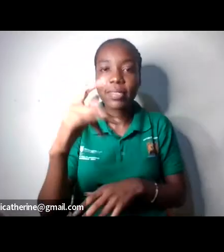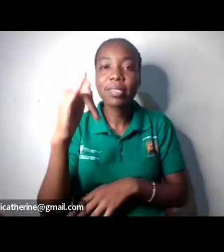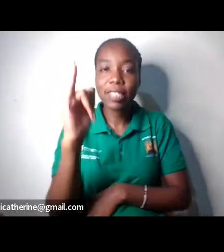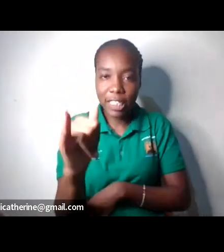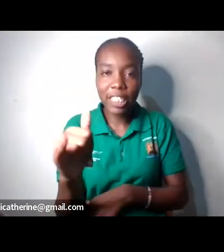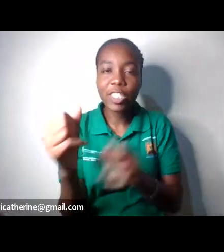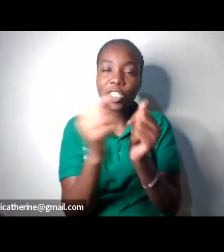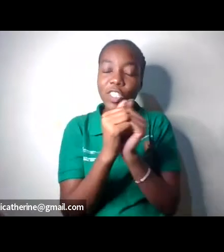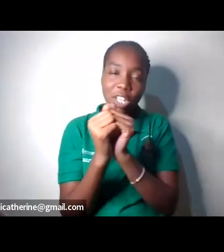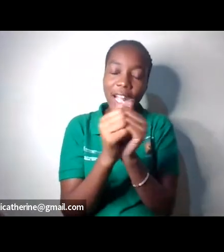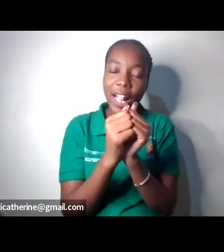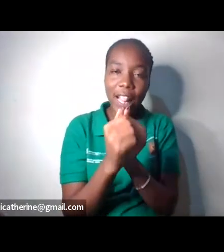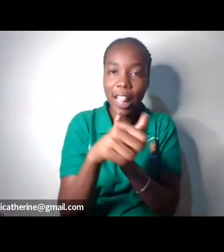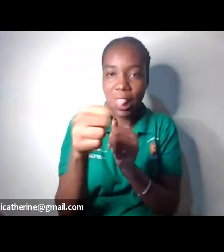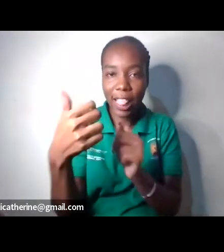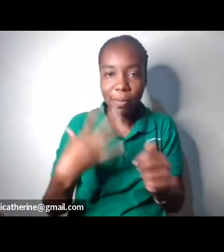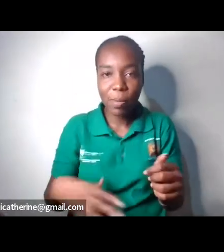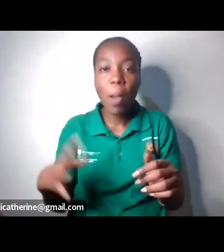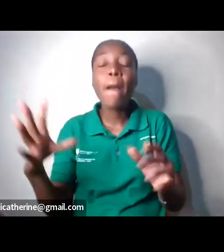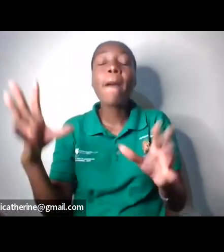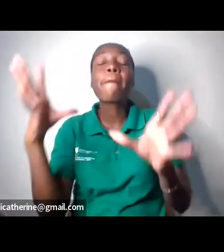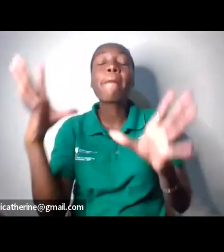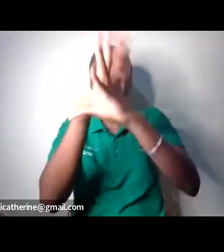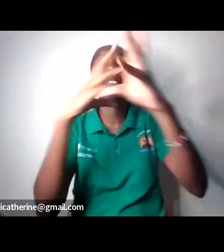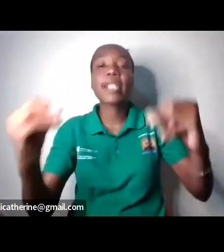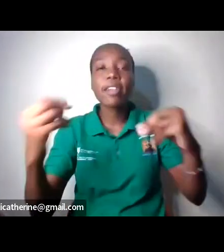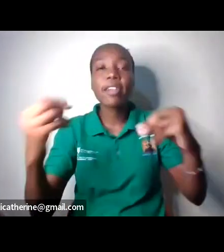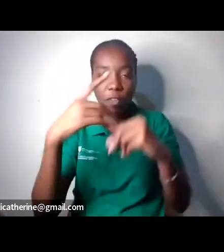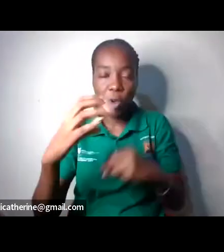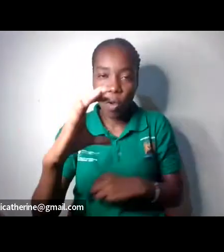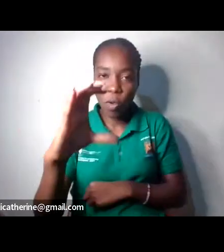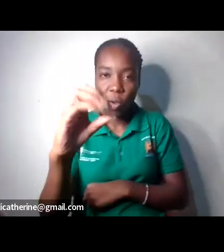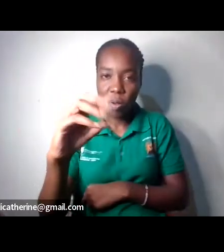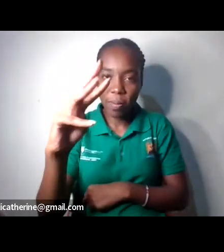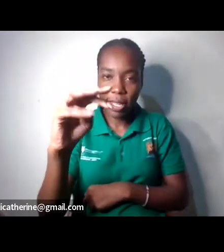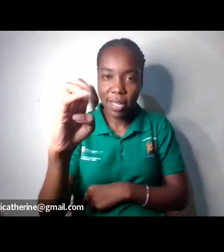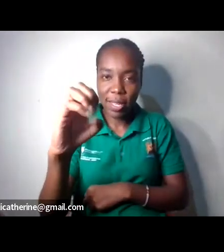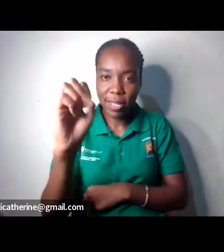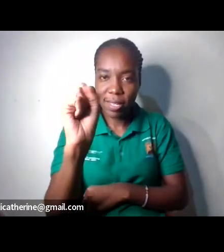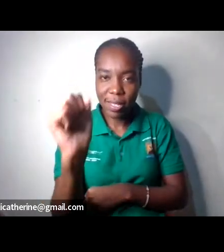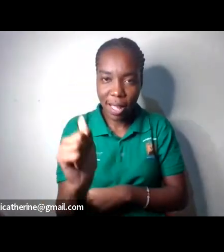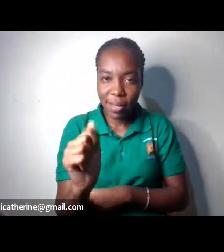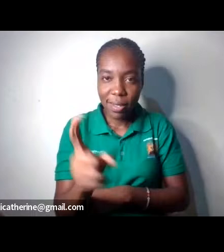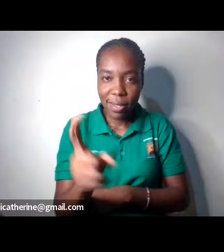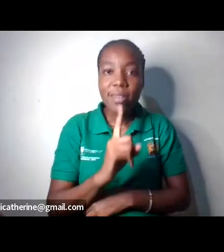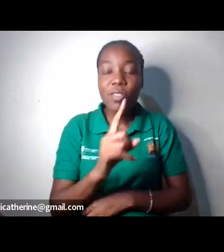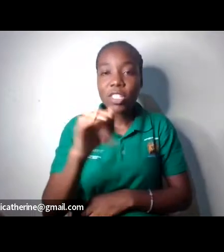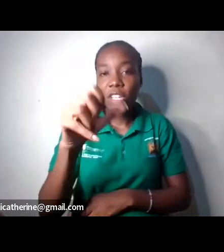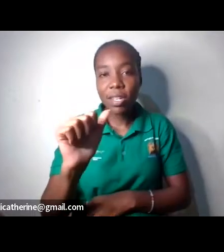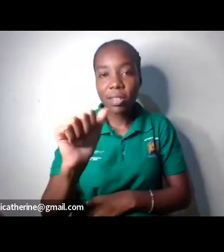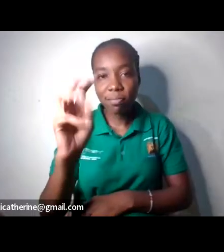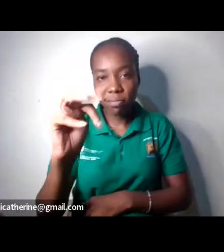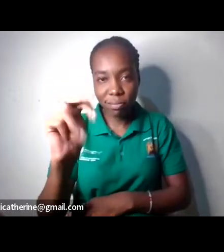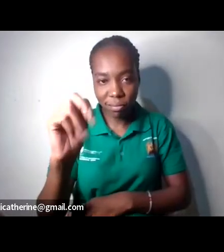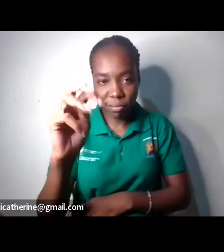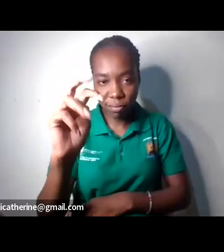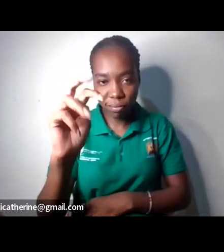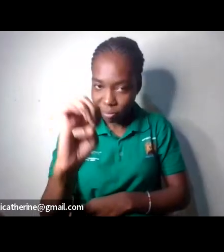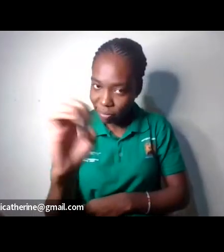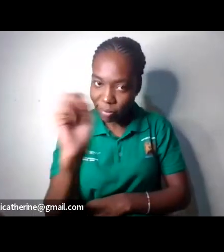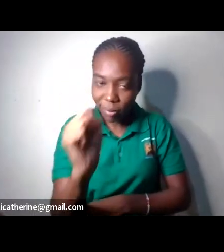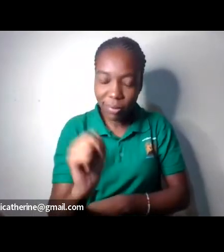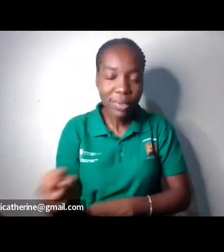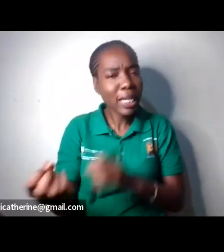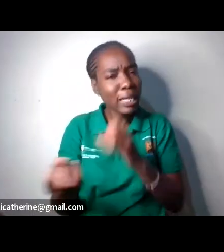she's the president of COMESA. And of course, James Mwangi has been talking to me about Africa. Every time he comes back